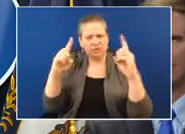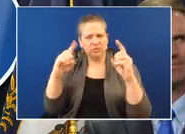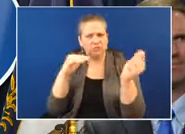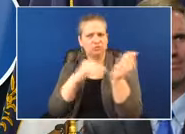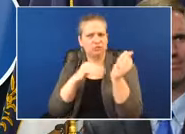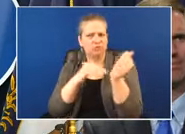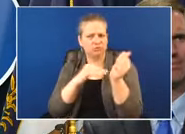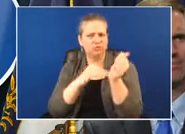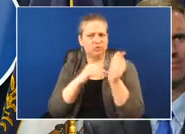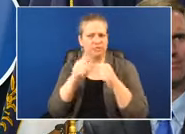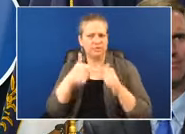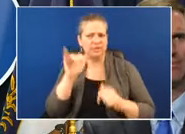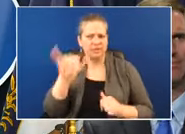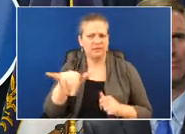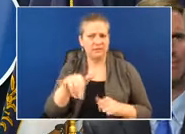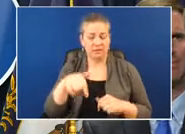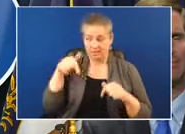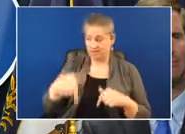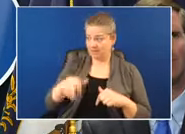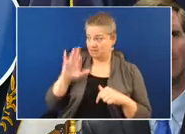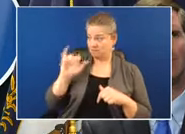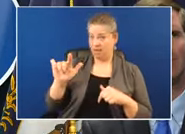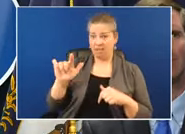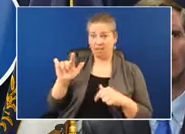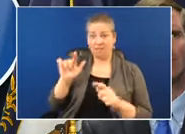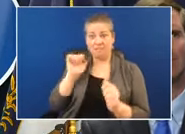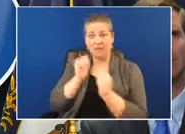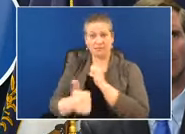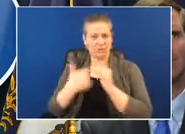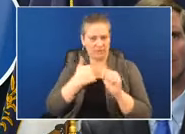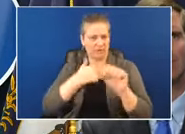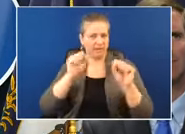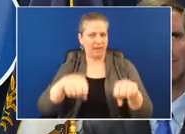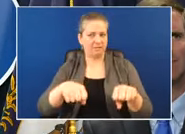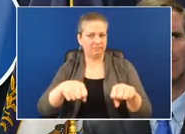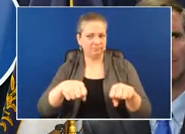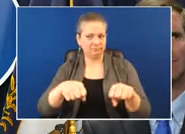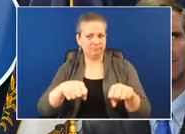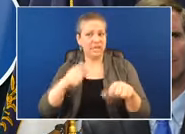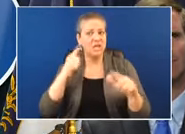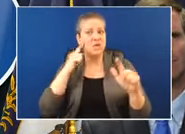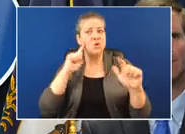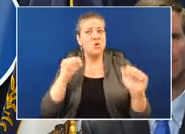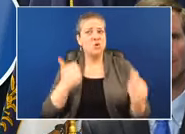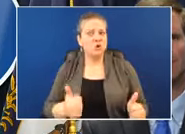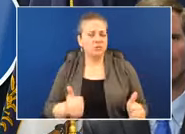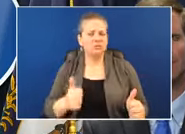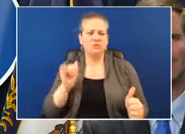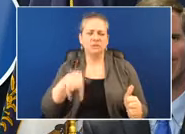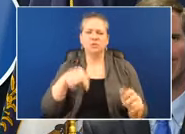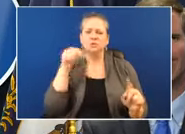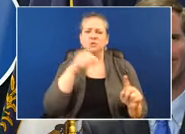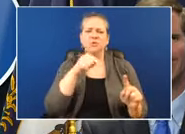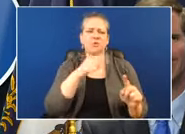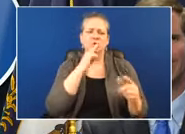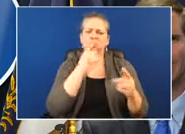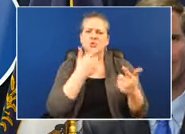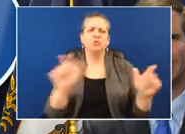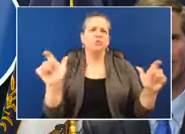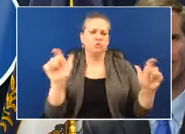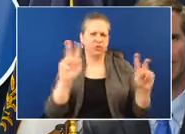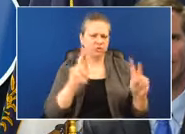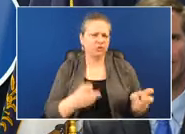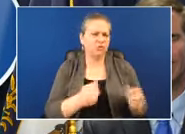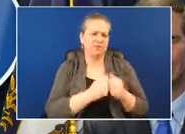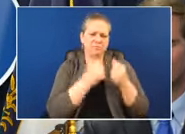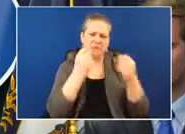think with this bill we can do that. Hearing loss is a huge issue for so many families and so many people today. We just need to keep